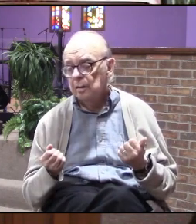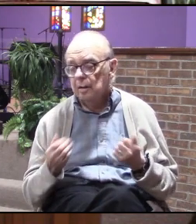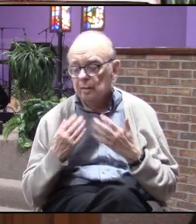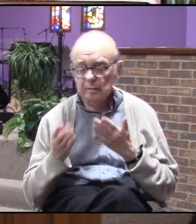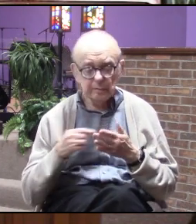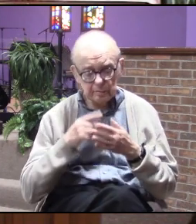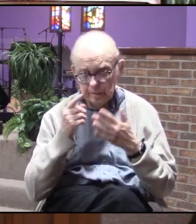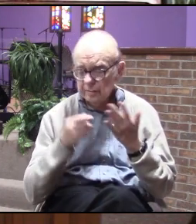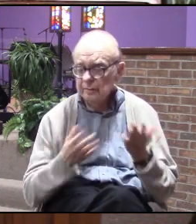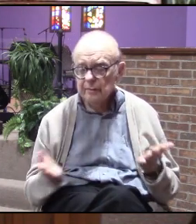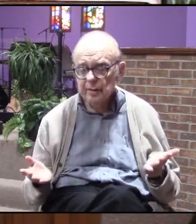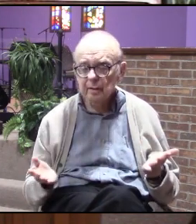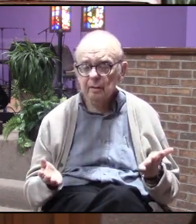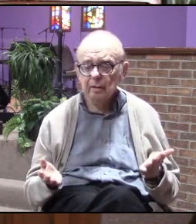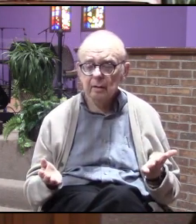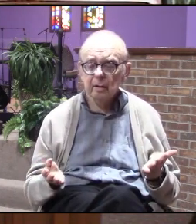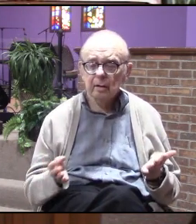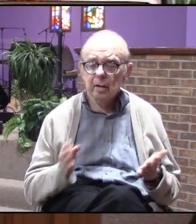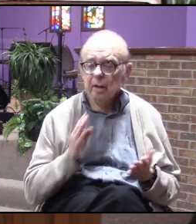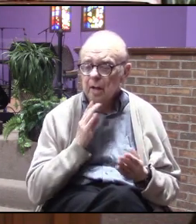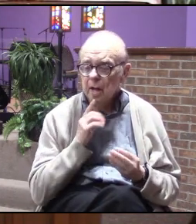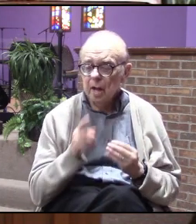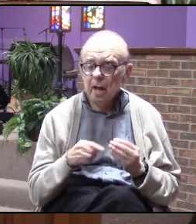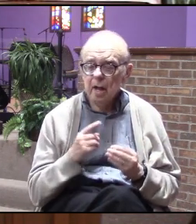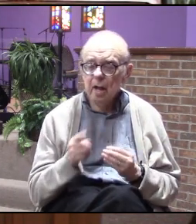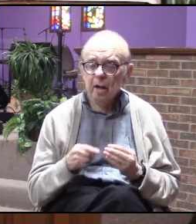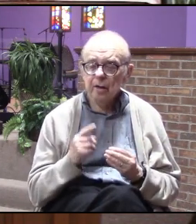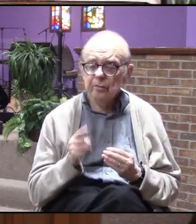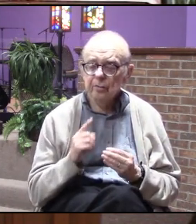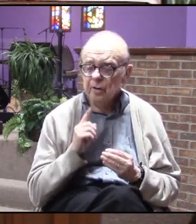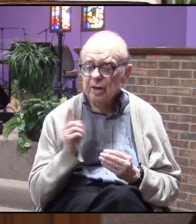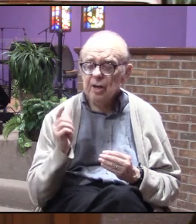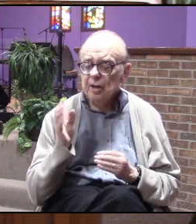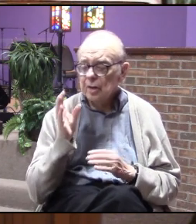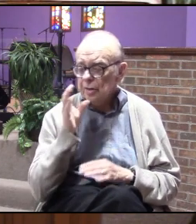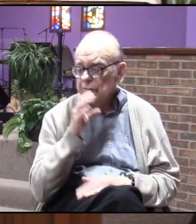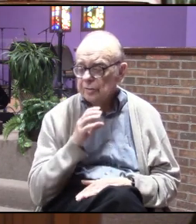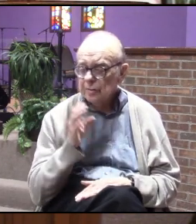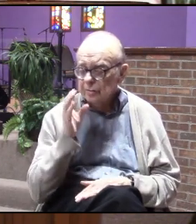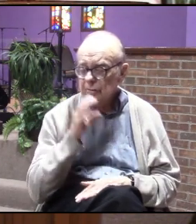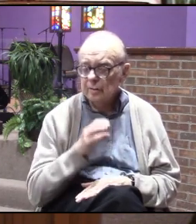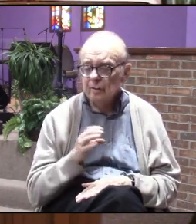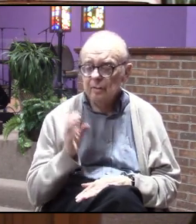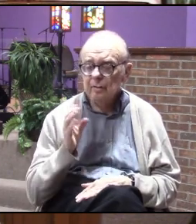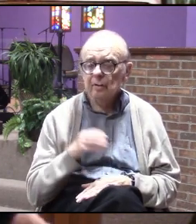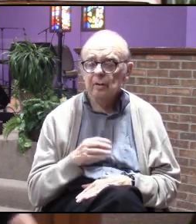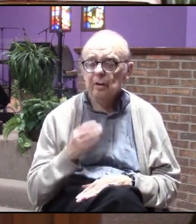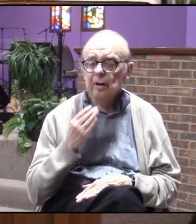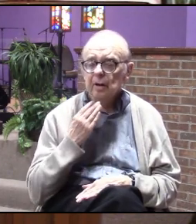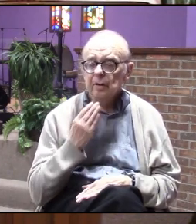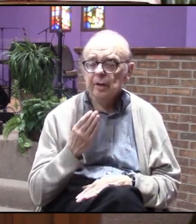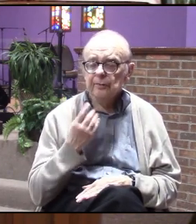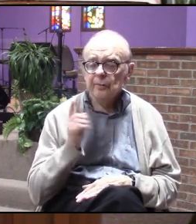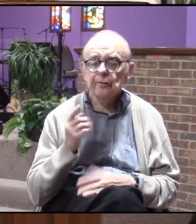that I'm this. I'm grateful that." I'm talking about, let's really search. What are you grateful